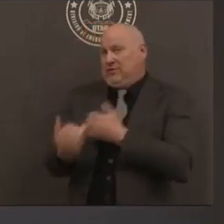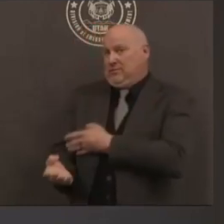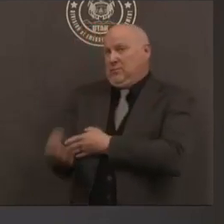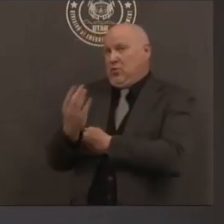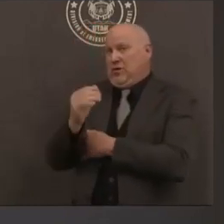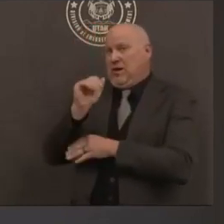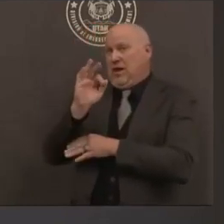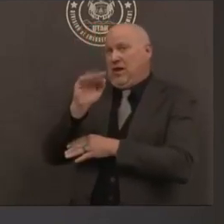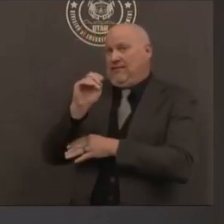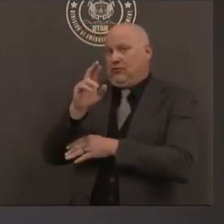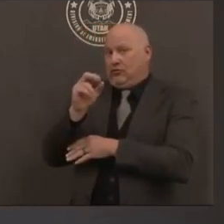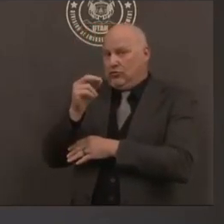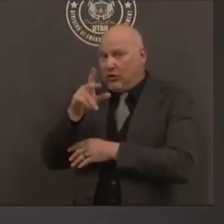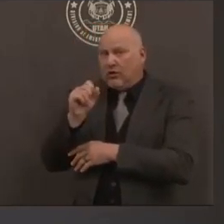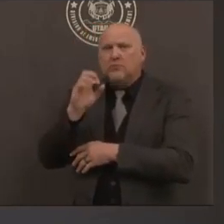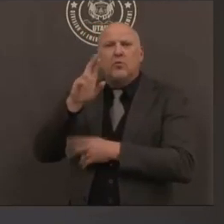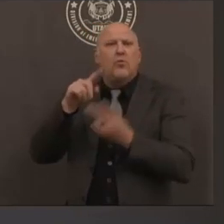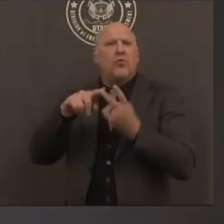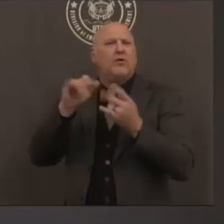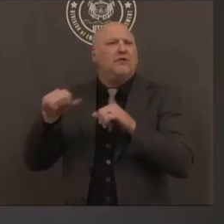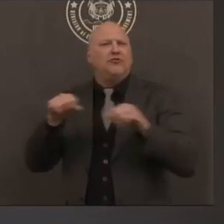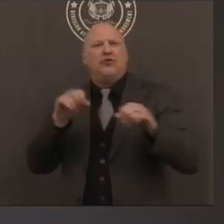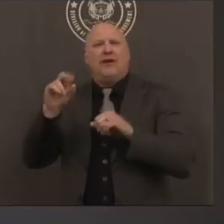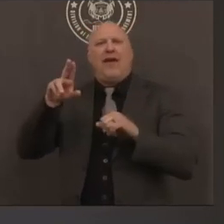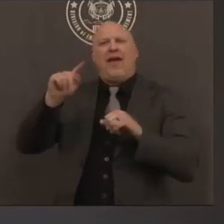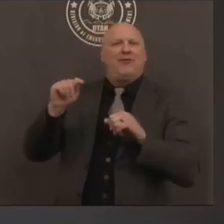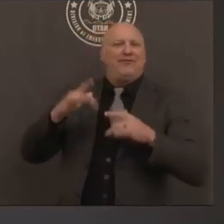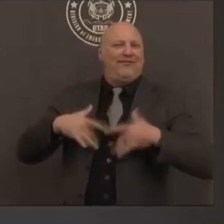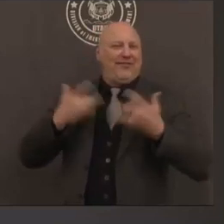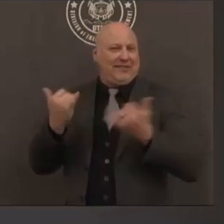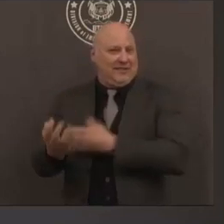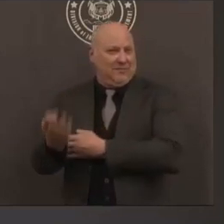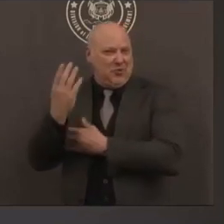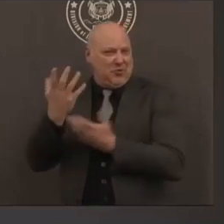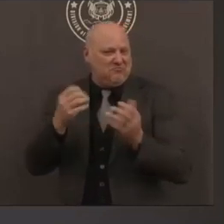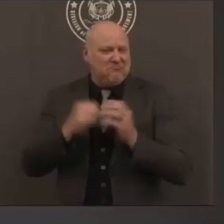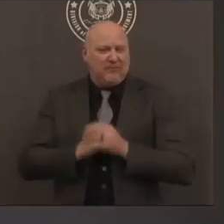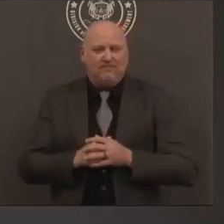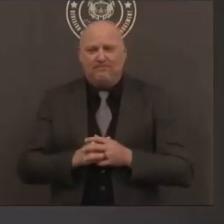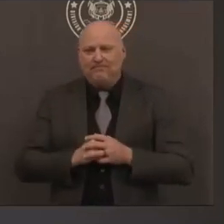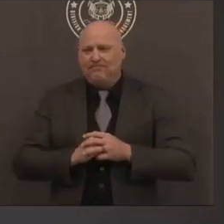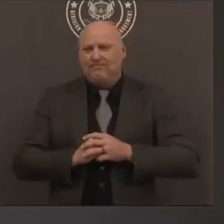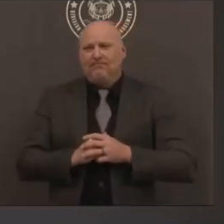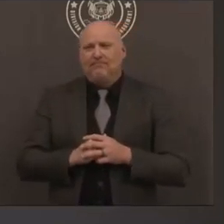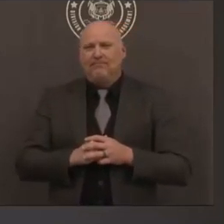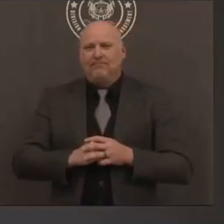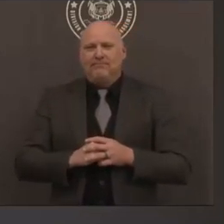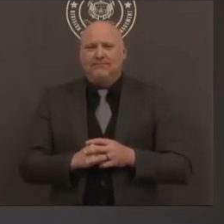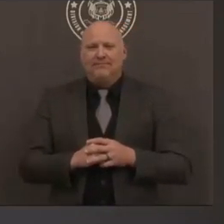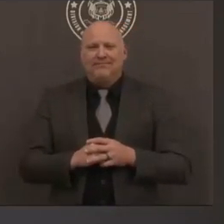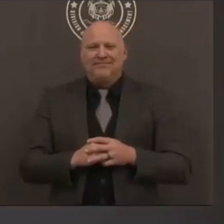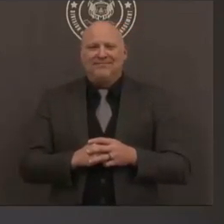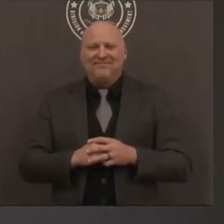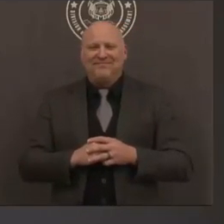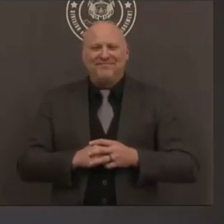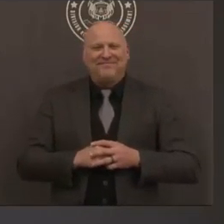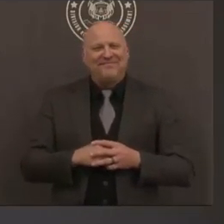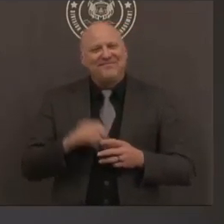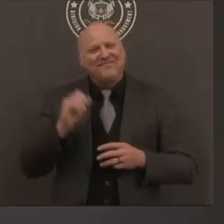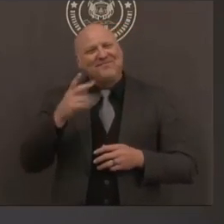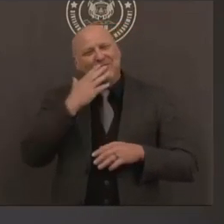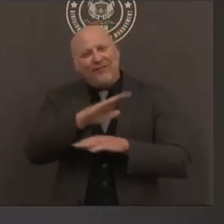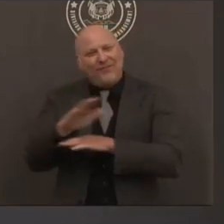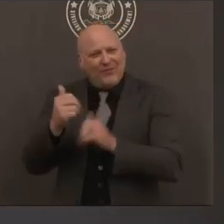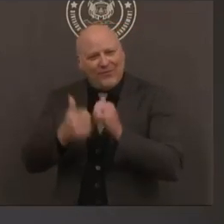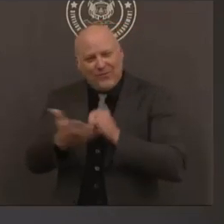so dr dunn okay good afternoon